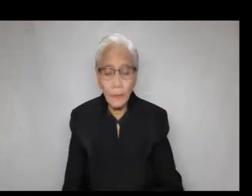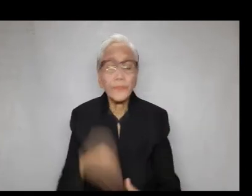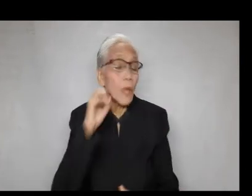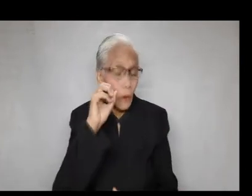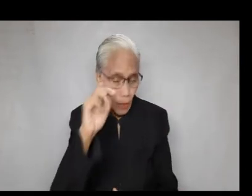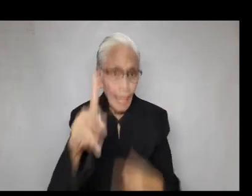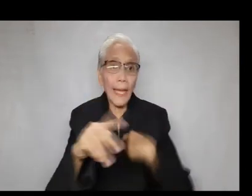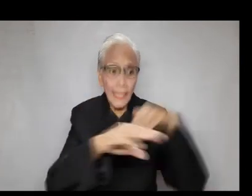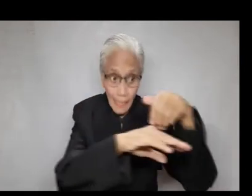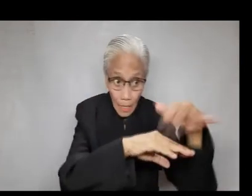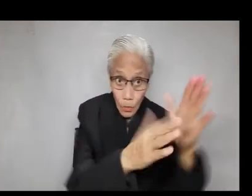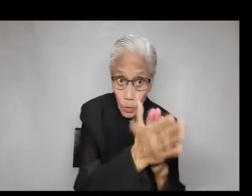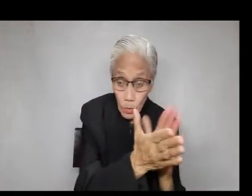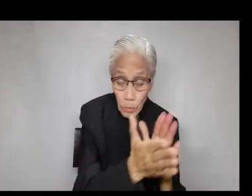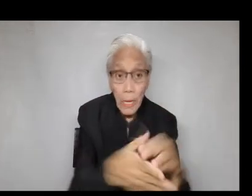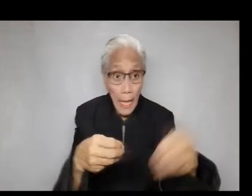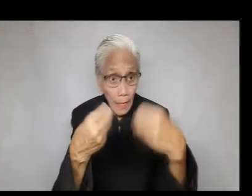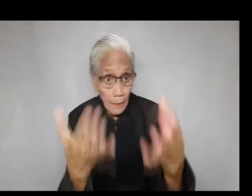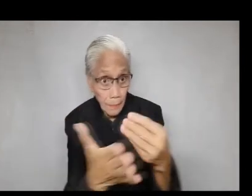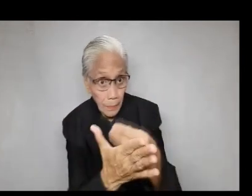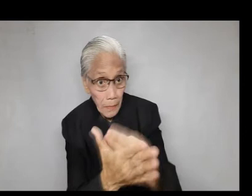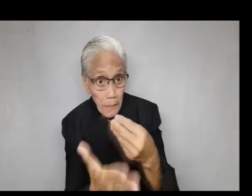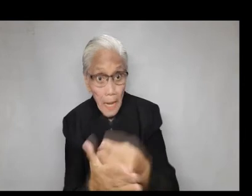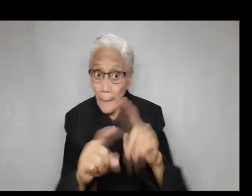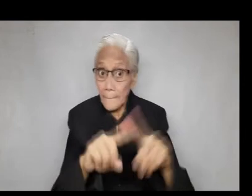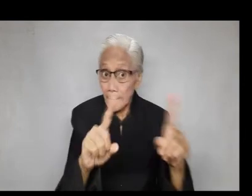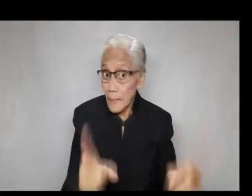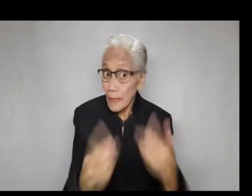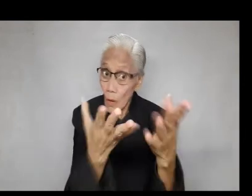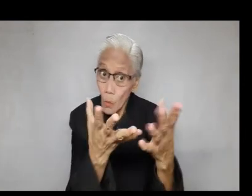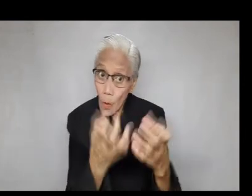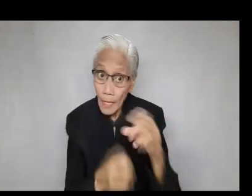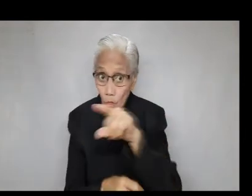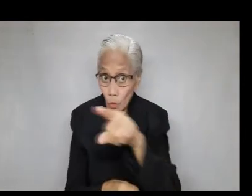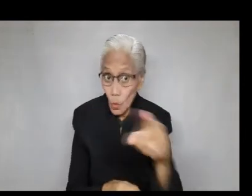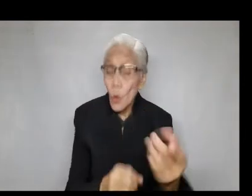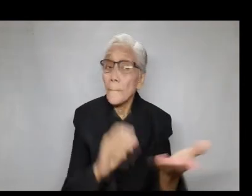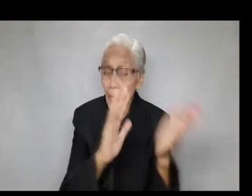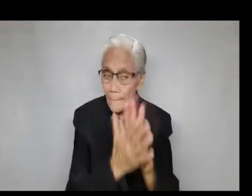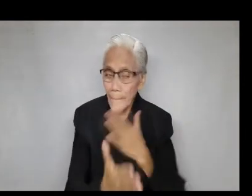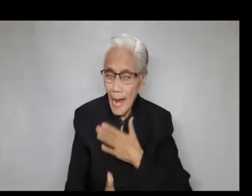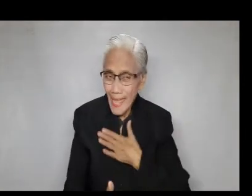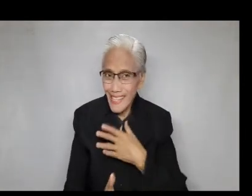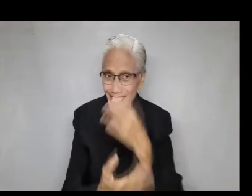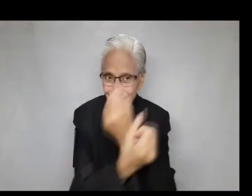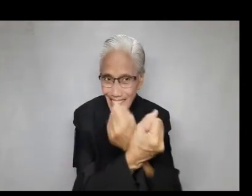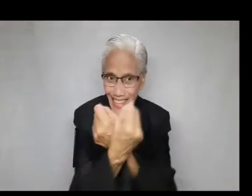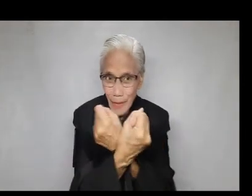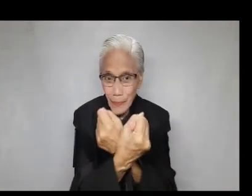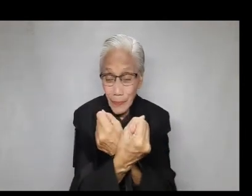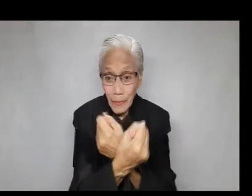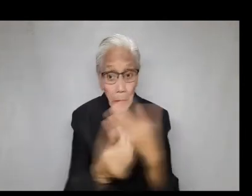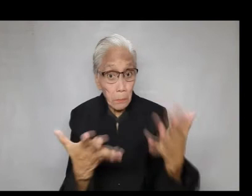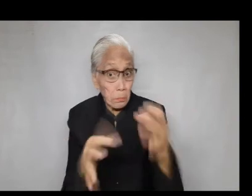at lahat ng mga utos ko. Translation, okay, I send you to school, give you allowance,